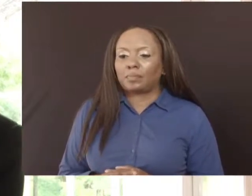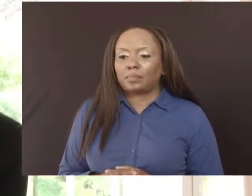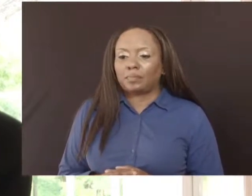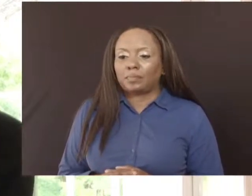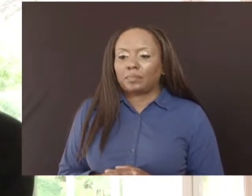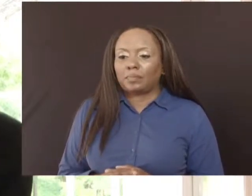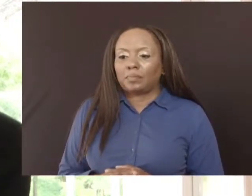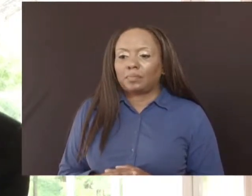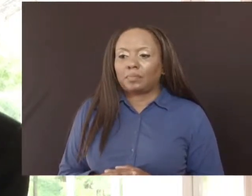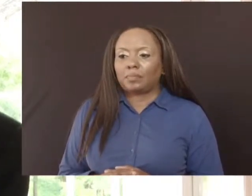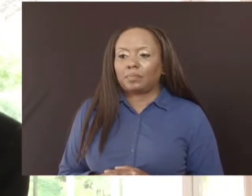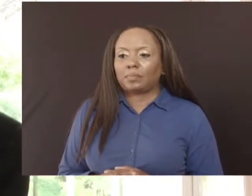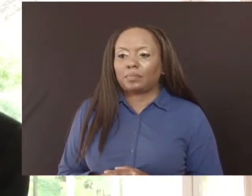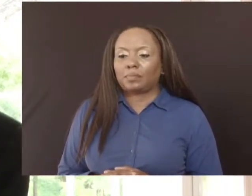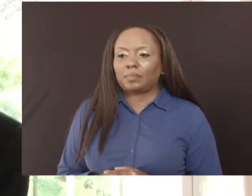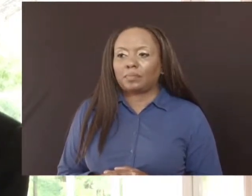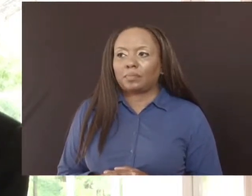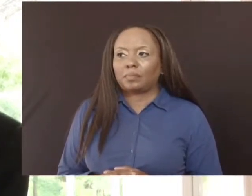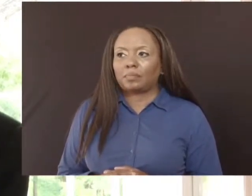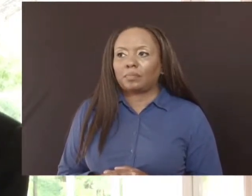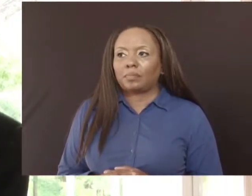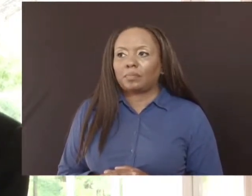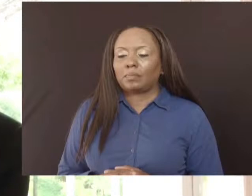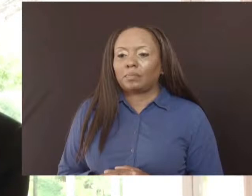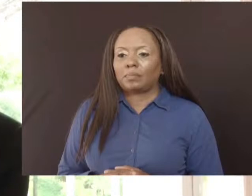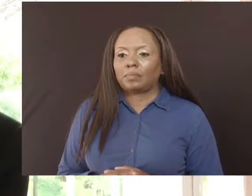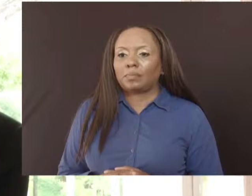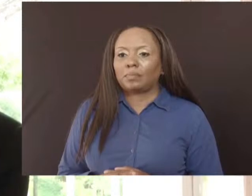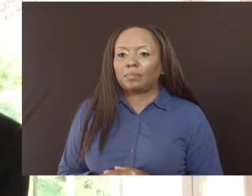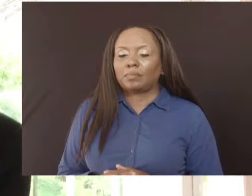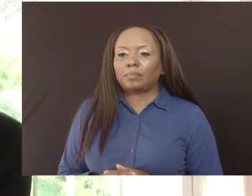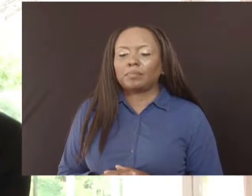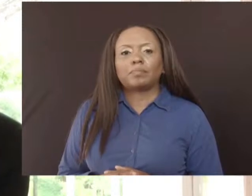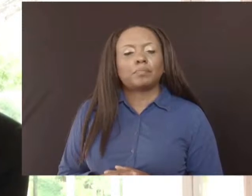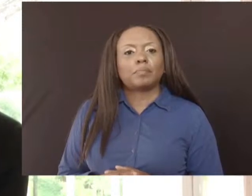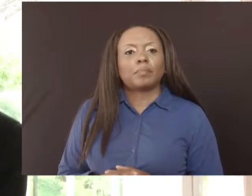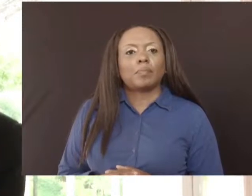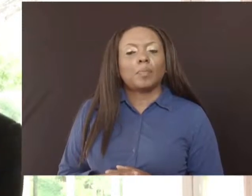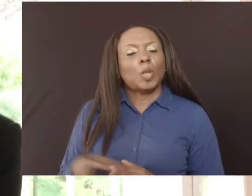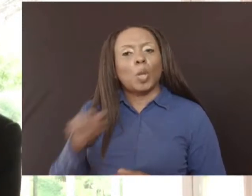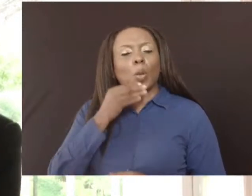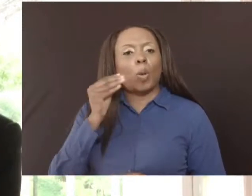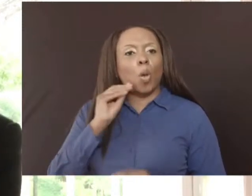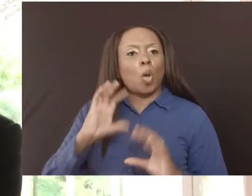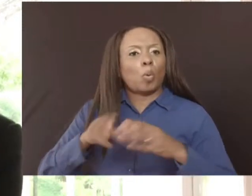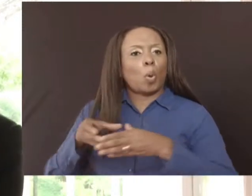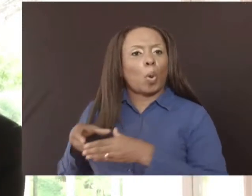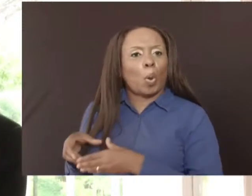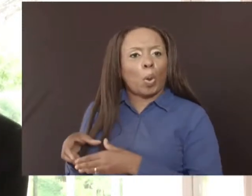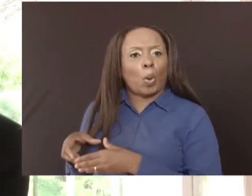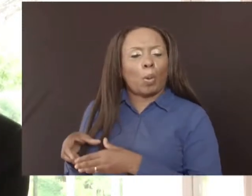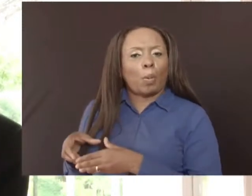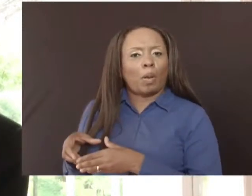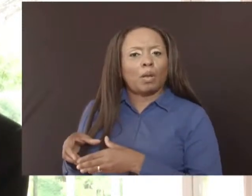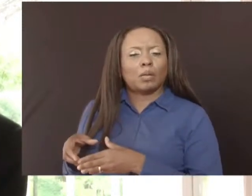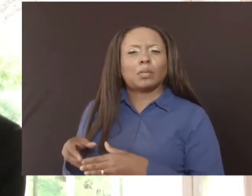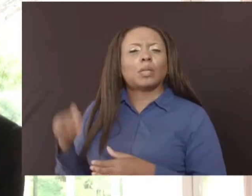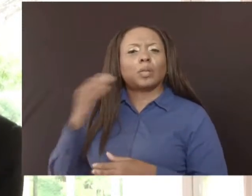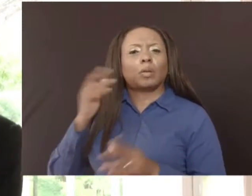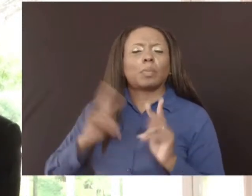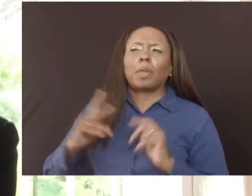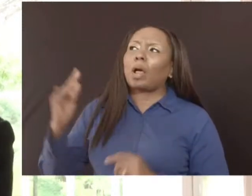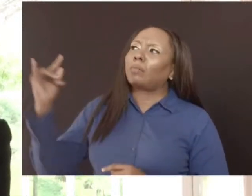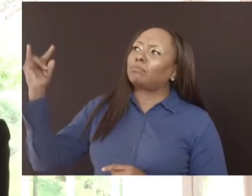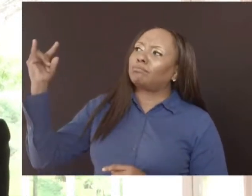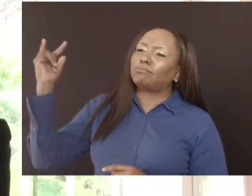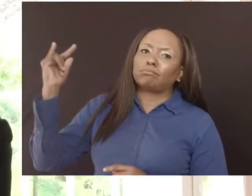people who are coming into Barbados? Has that necessitated any change in how we deal with the